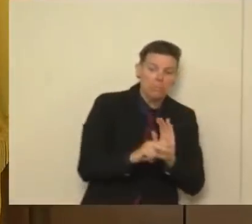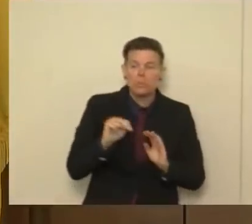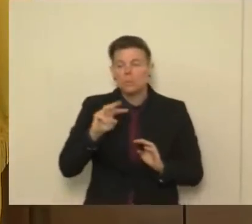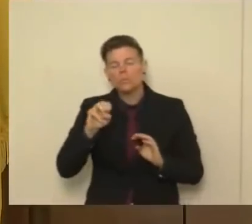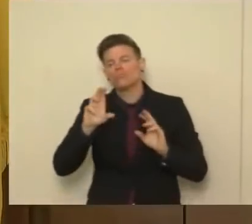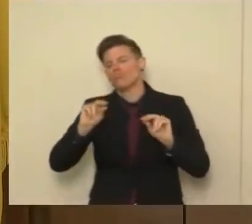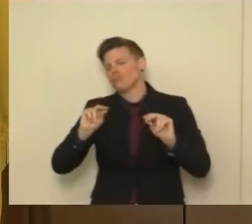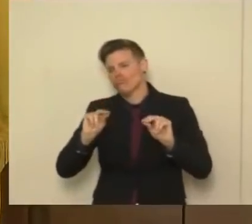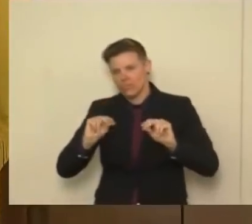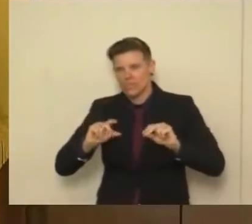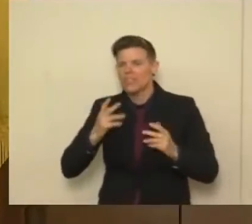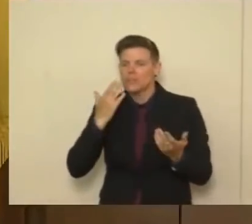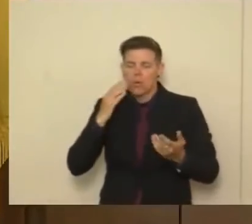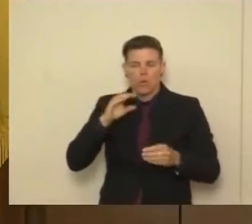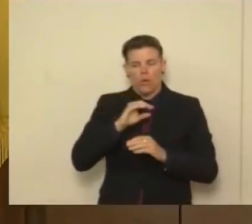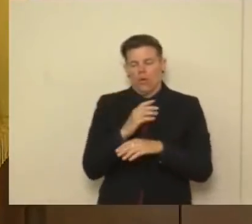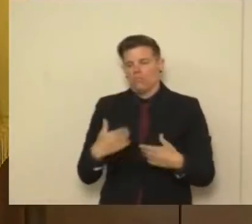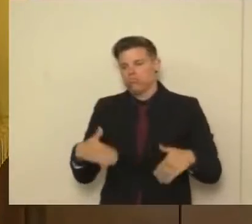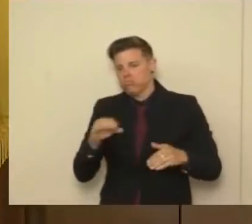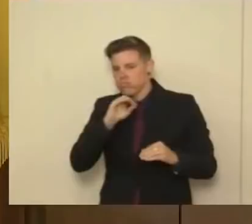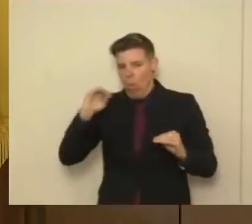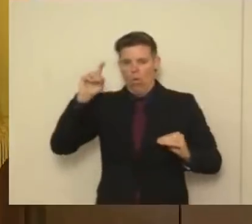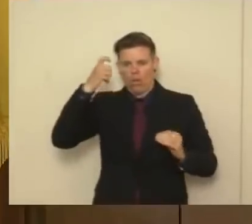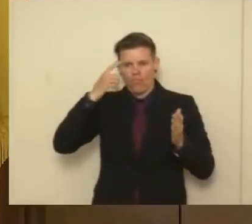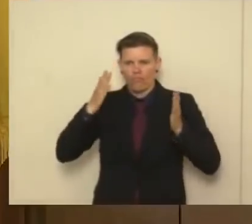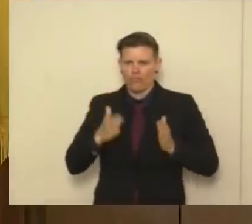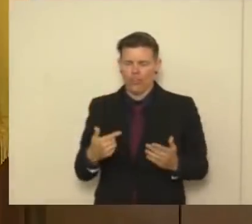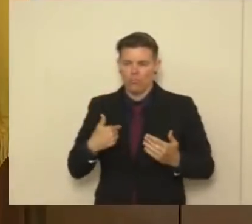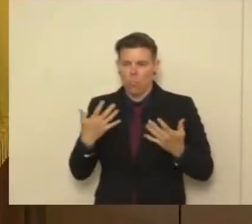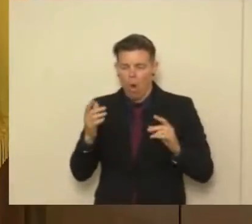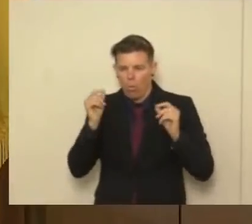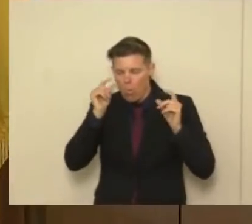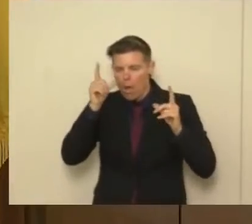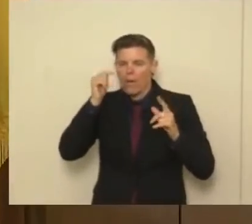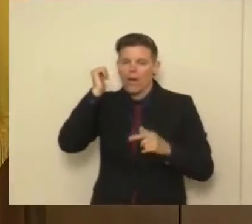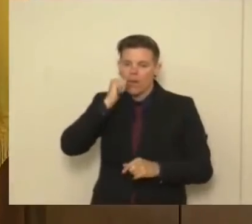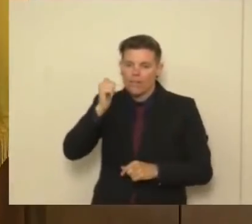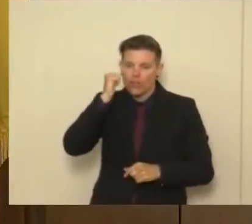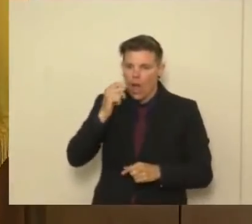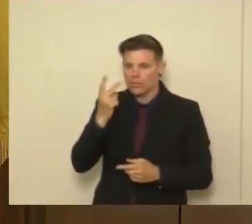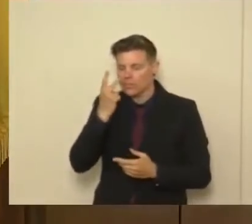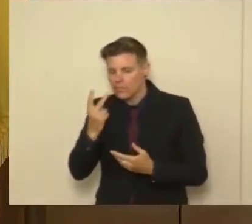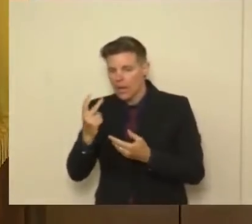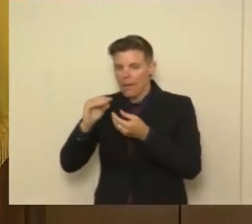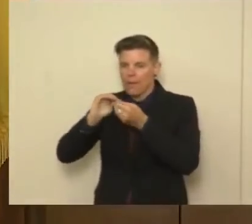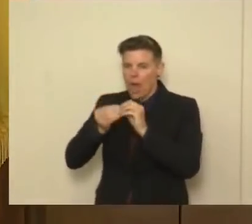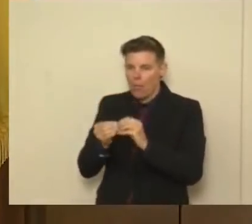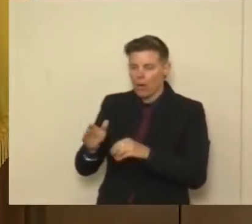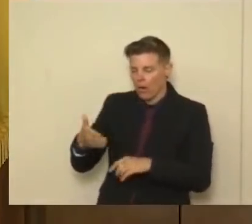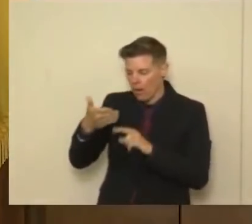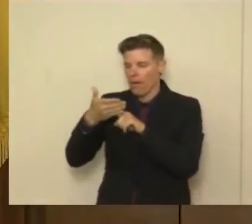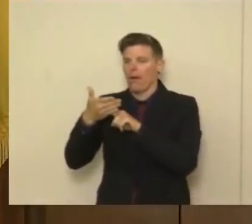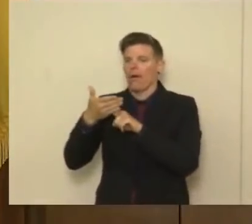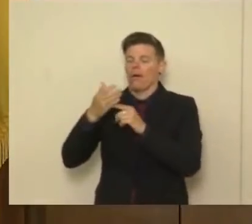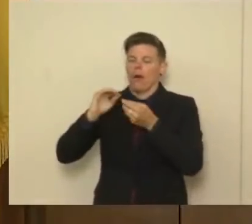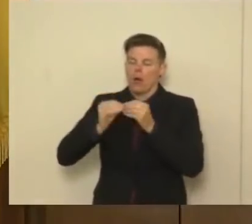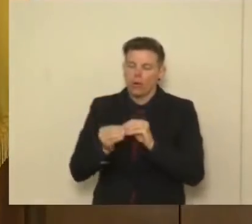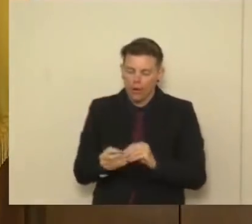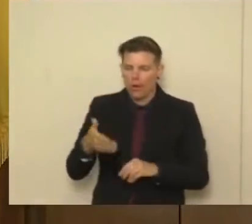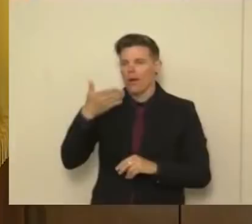governor wants to wake up and look at the national data and see that you were green and now you're